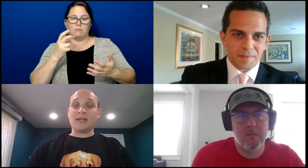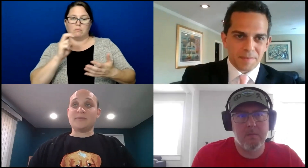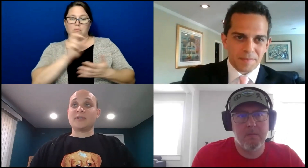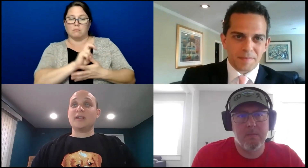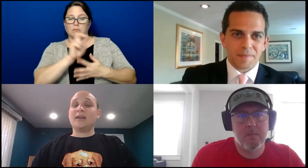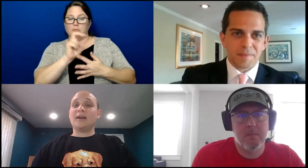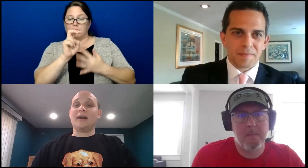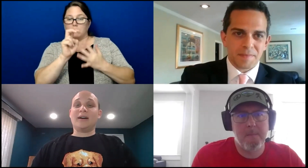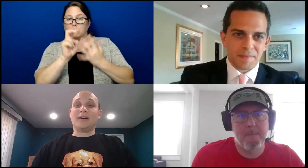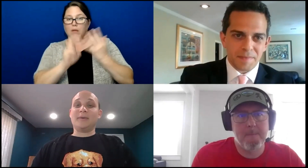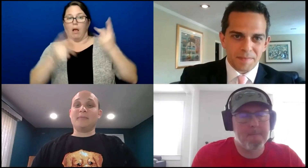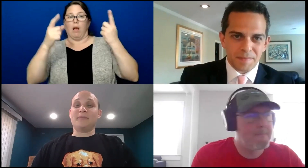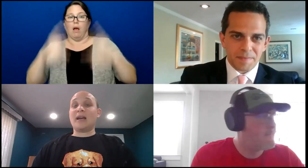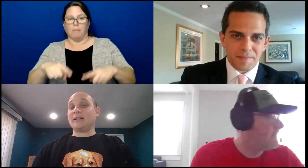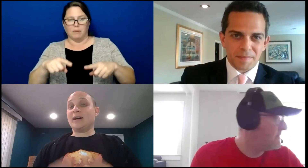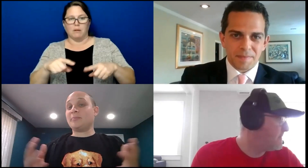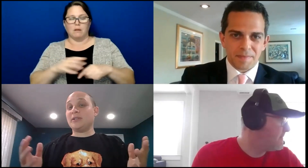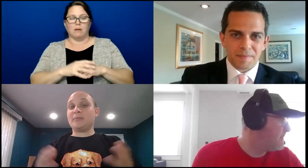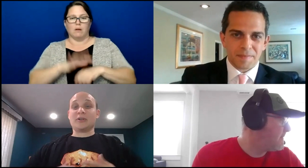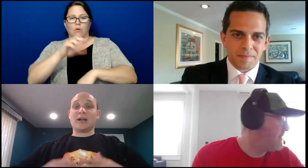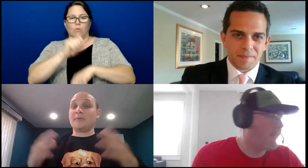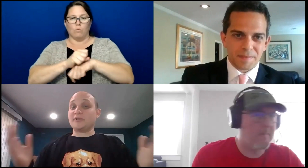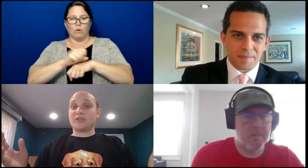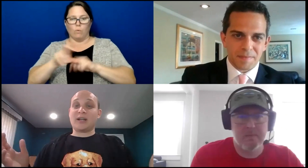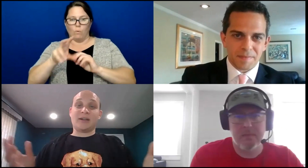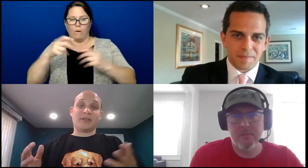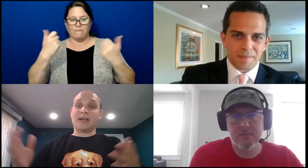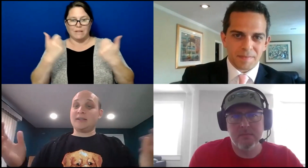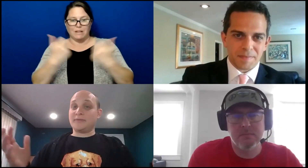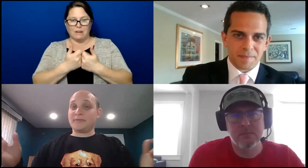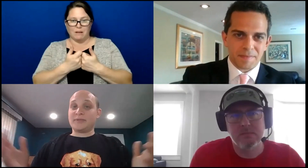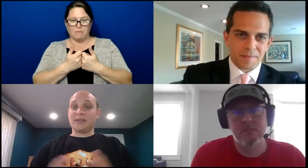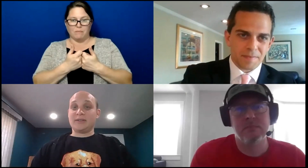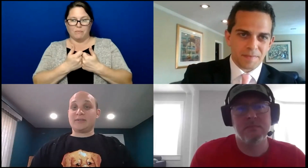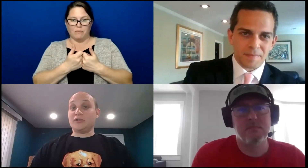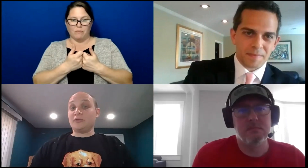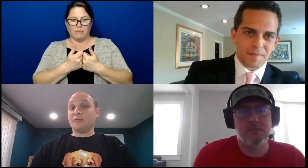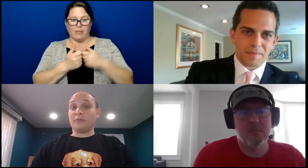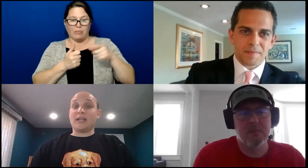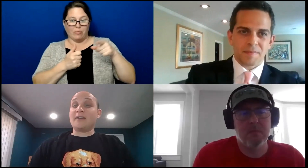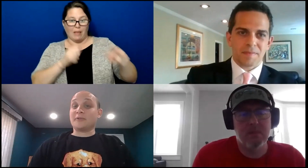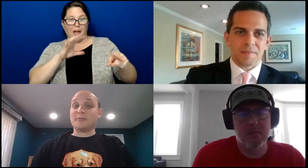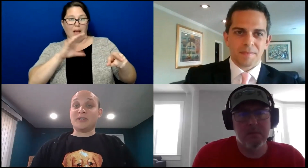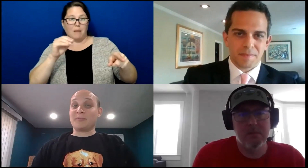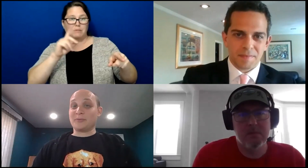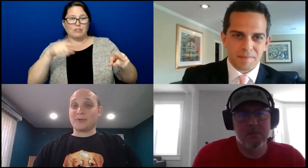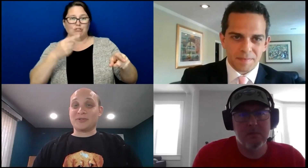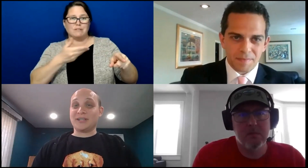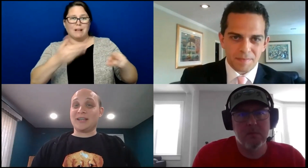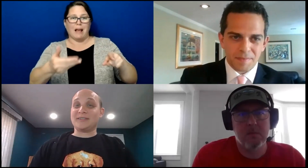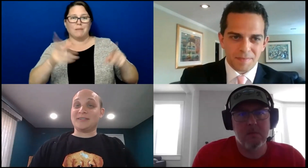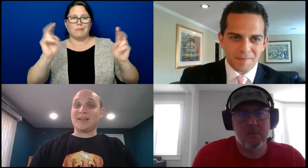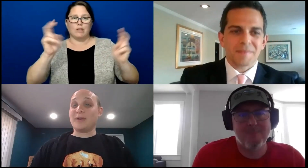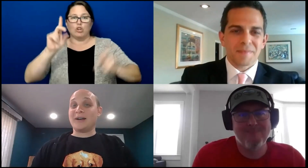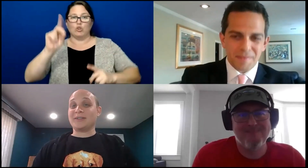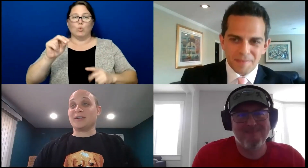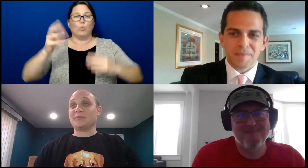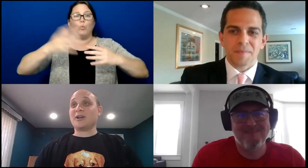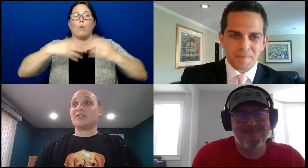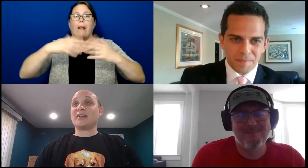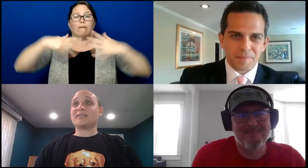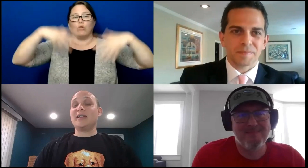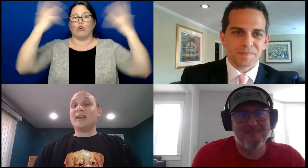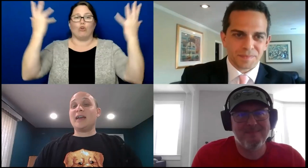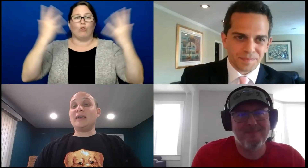video games at a company where I was just hired kind of to do whatever, be a smart person, I guess, and help out